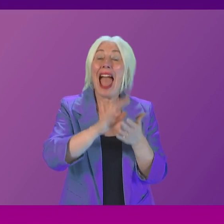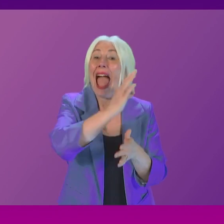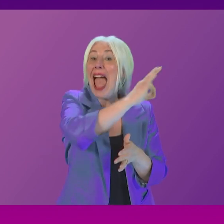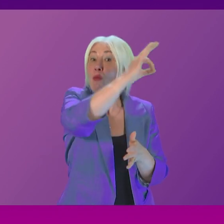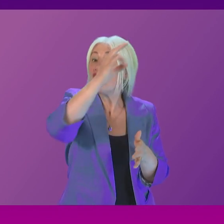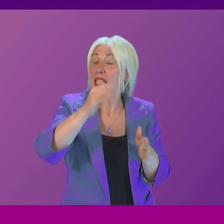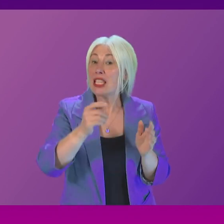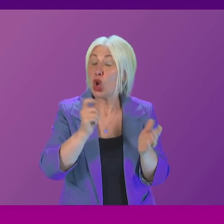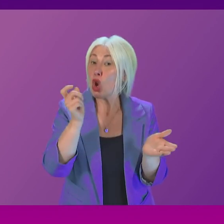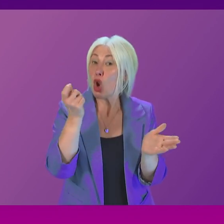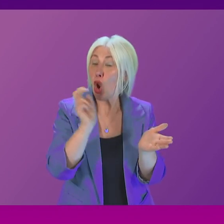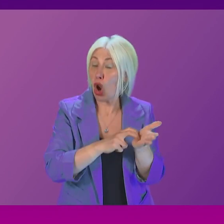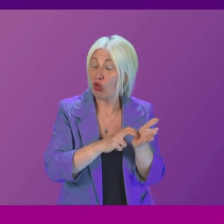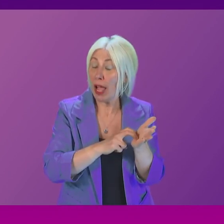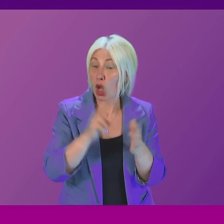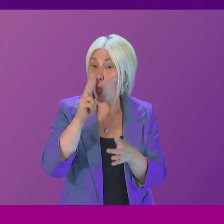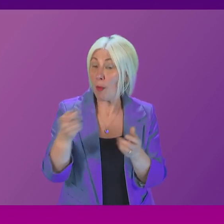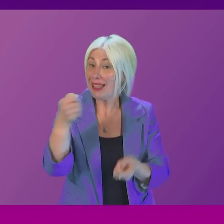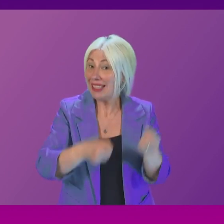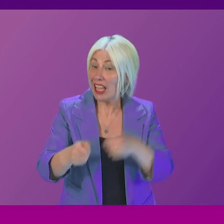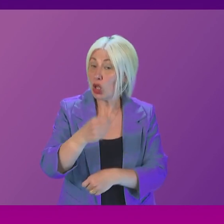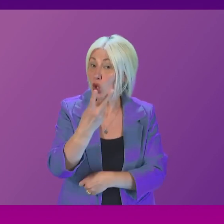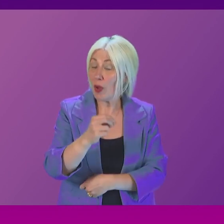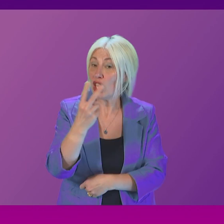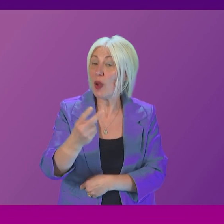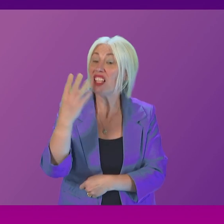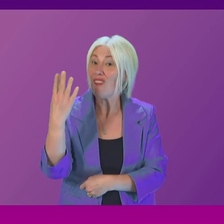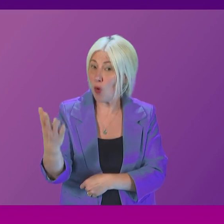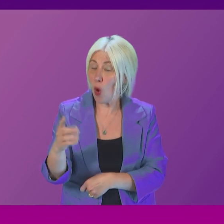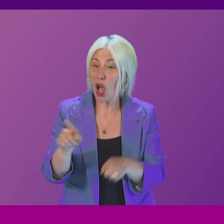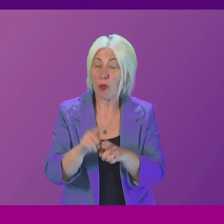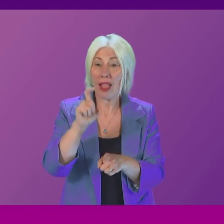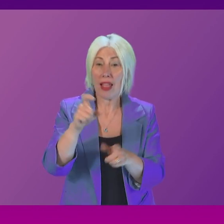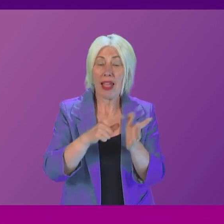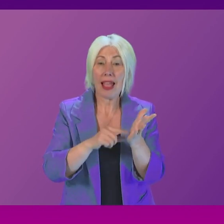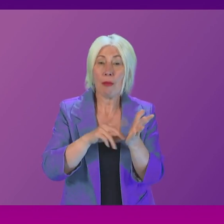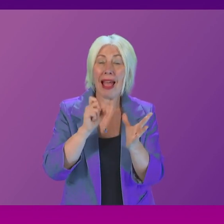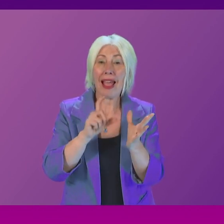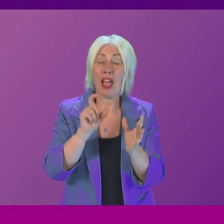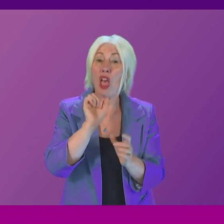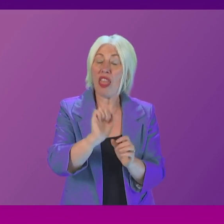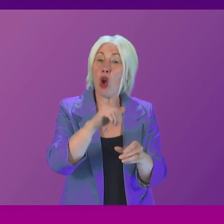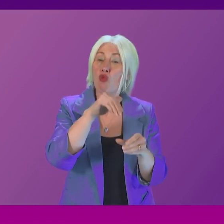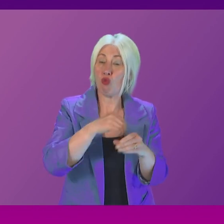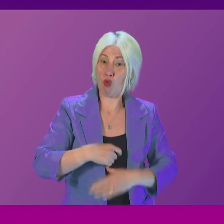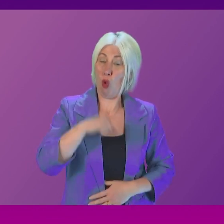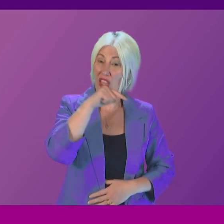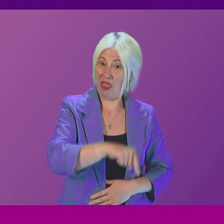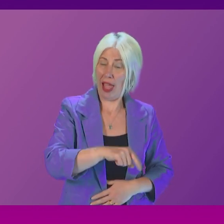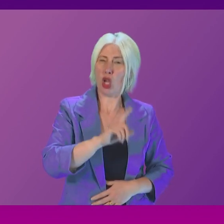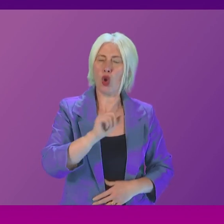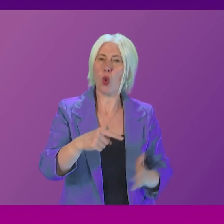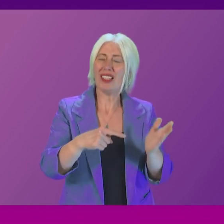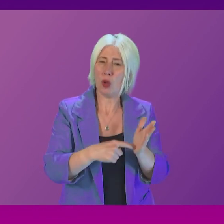in 2024, and specifically CalMac's role in that. Could you clarify what their remit